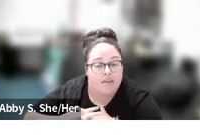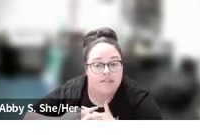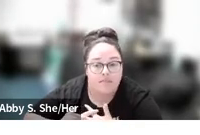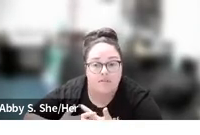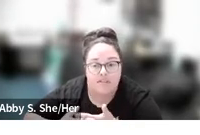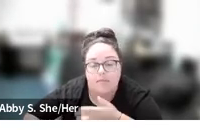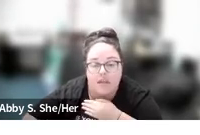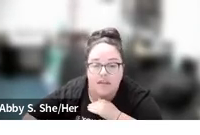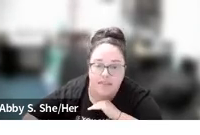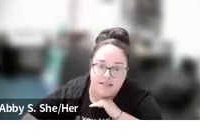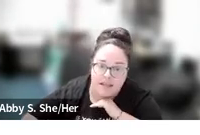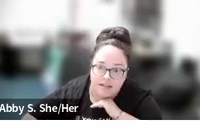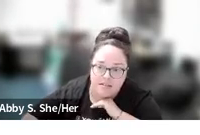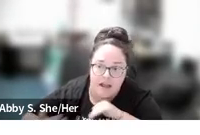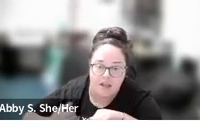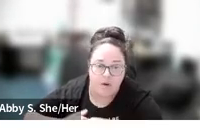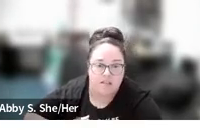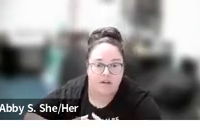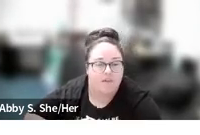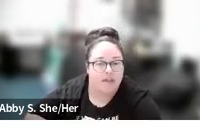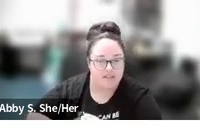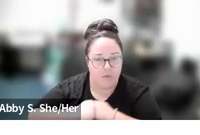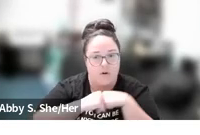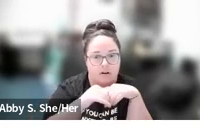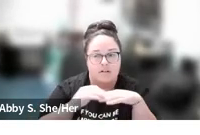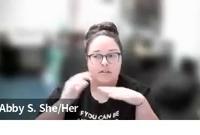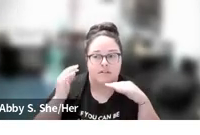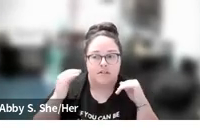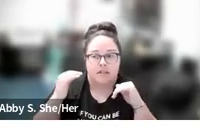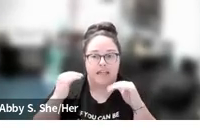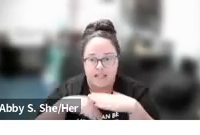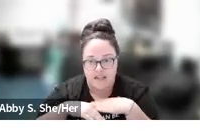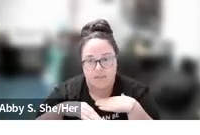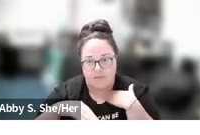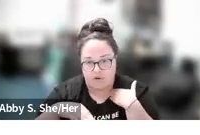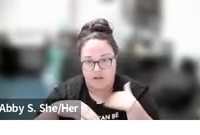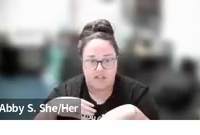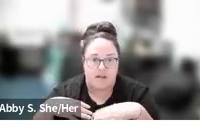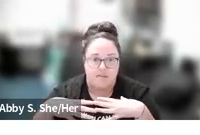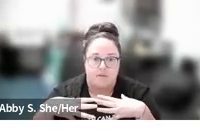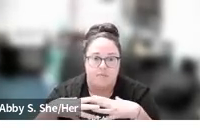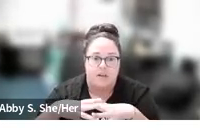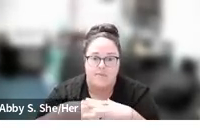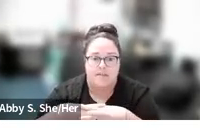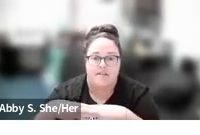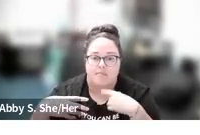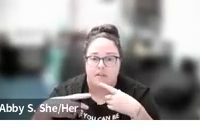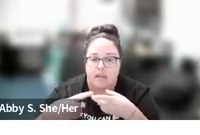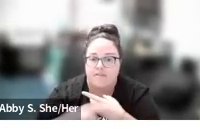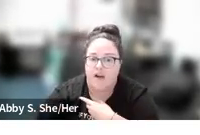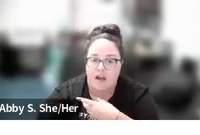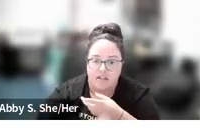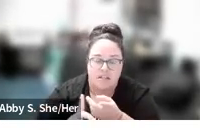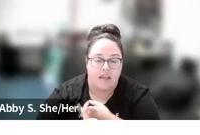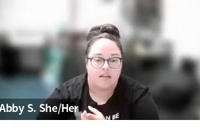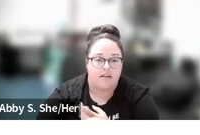a lot of the same like things as iOS, but I feel like it's more in-depth and more customizable when it comes to the display